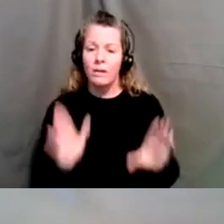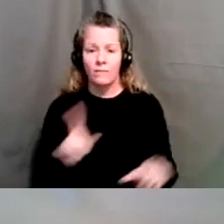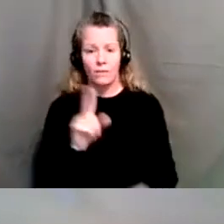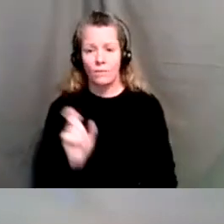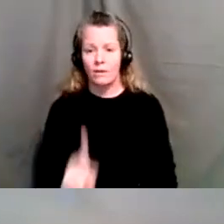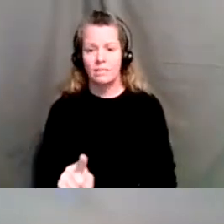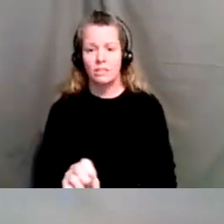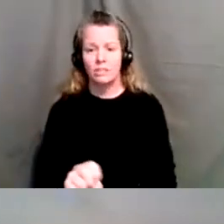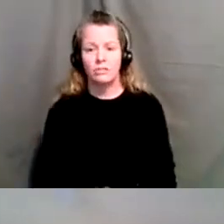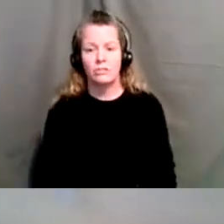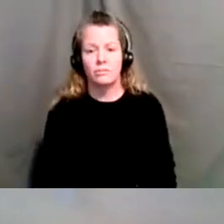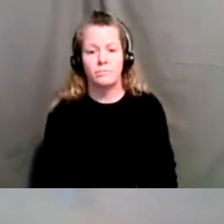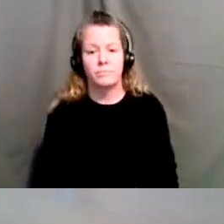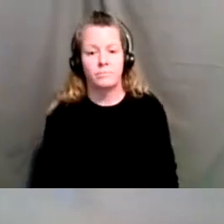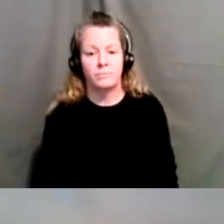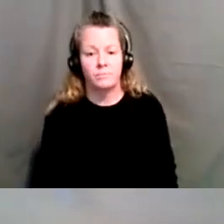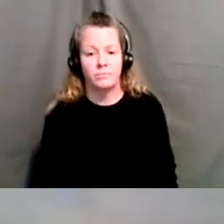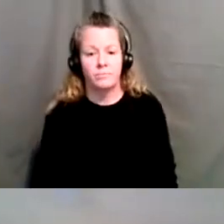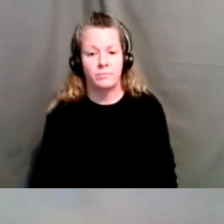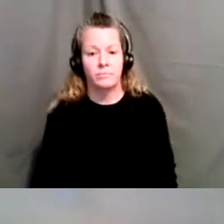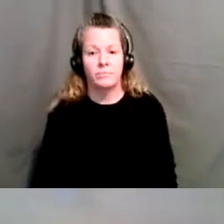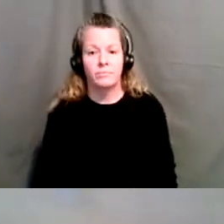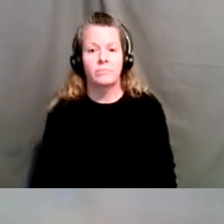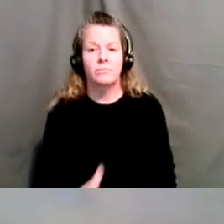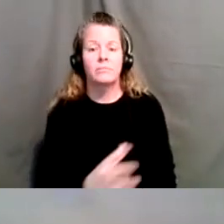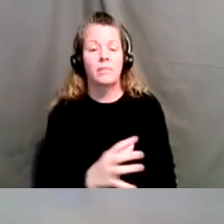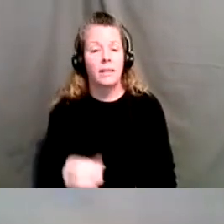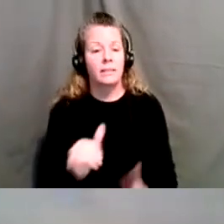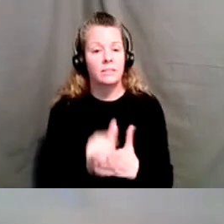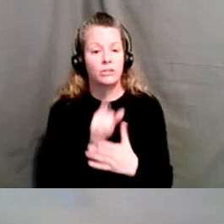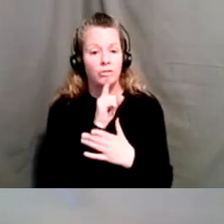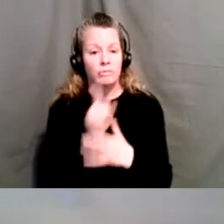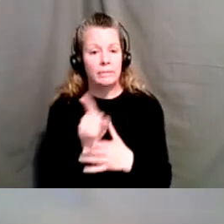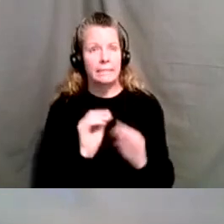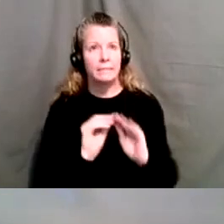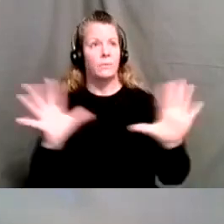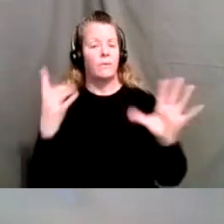been very helpful and illuminating for me as well.